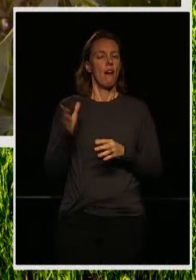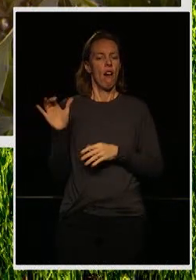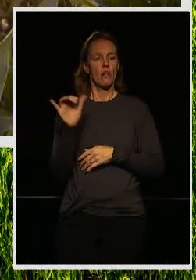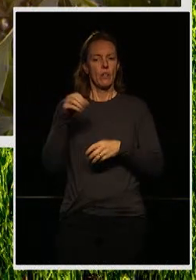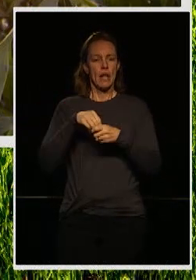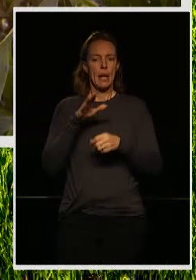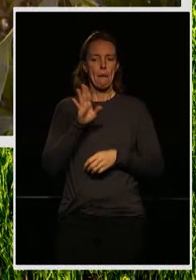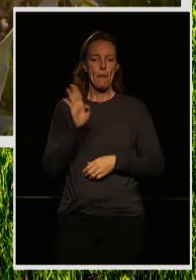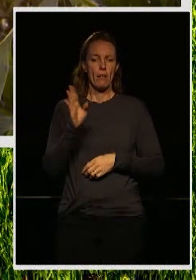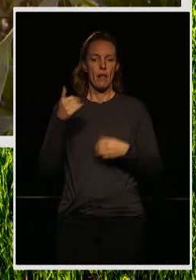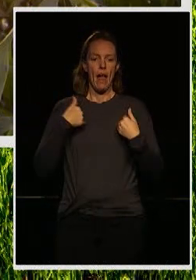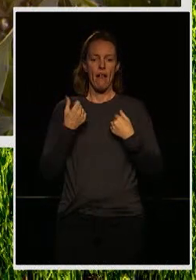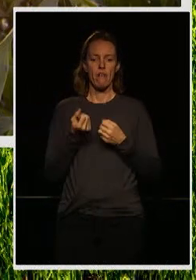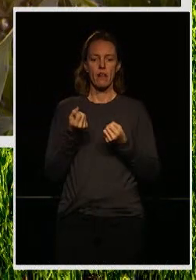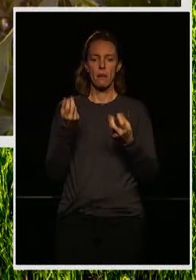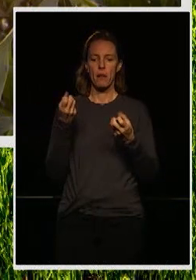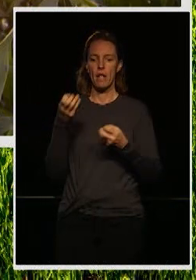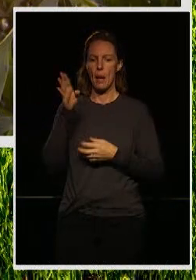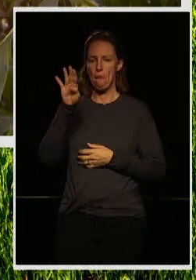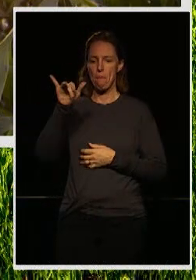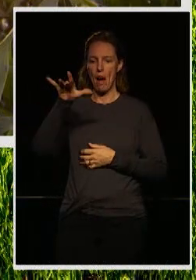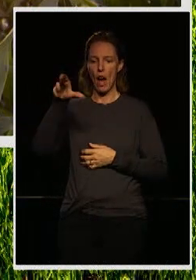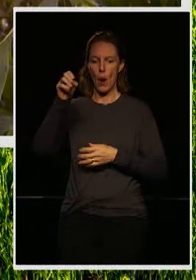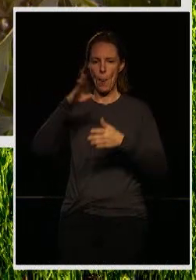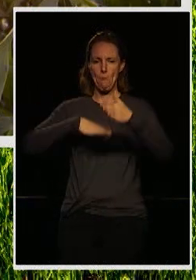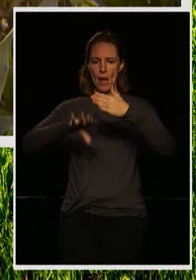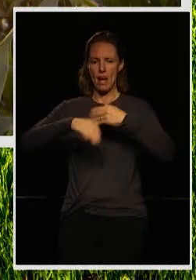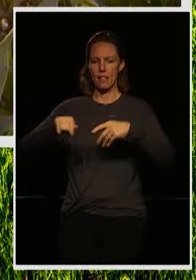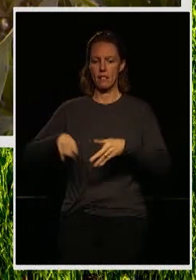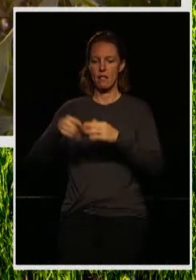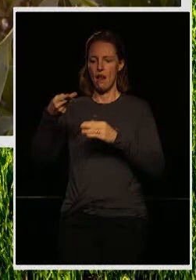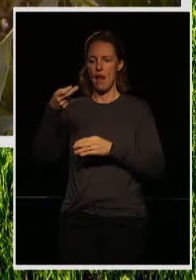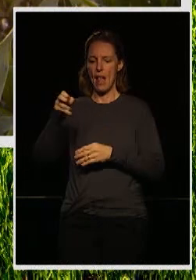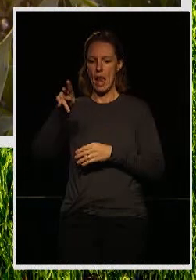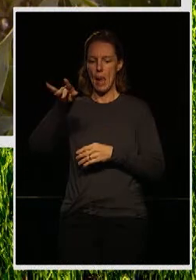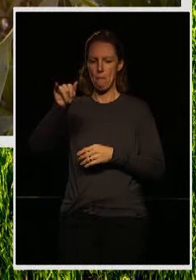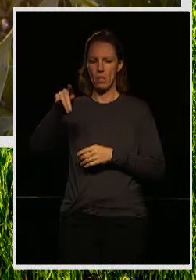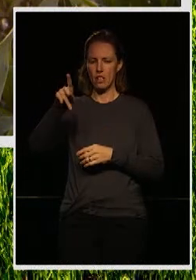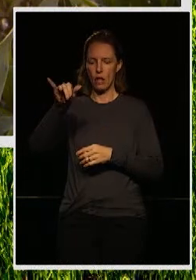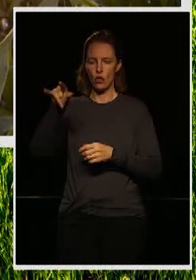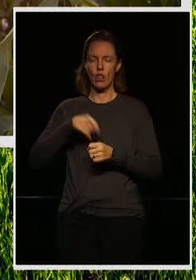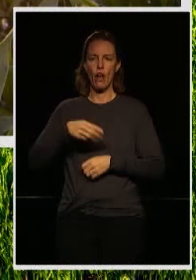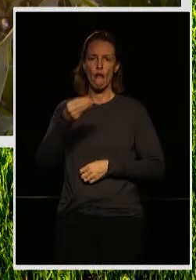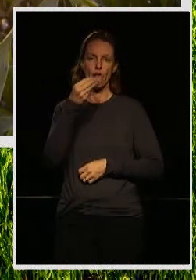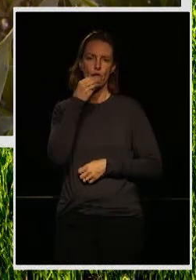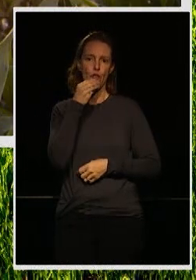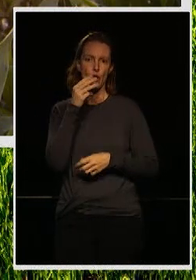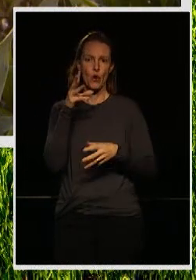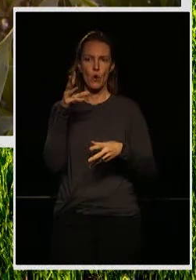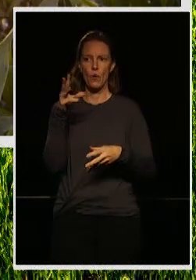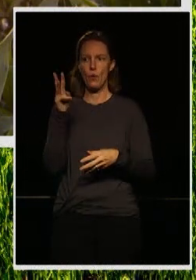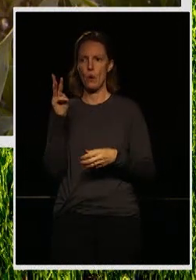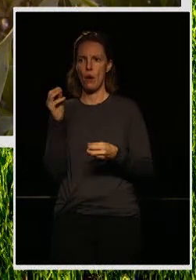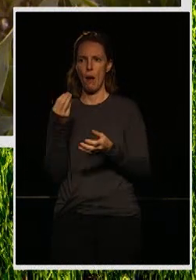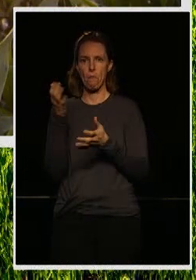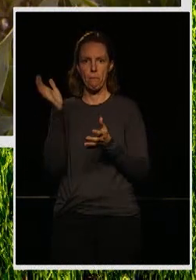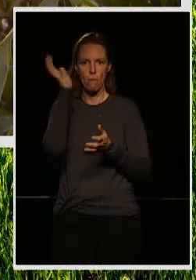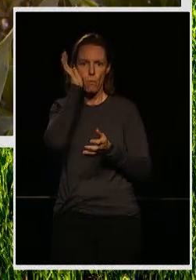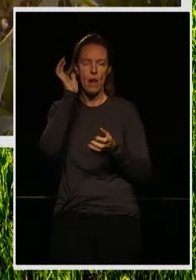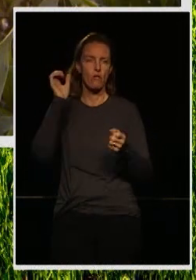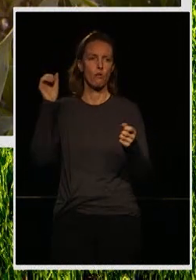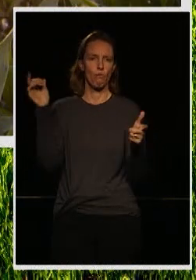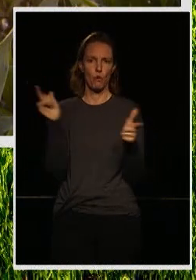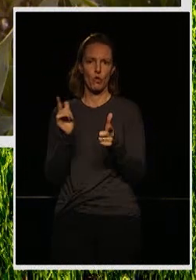in the audience. Bio-based building material startup Hempitecture, food waste reducing packaging company